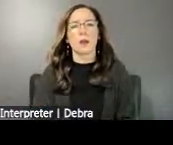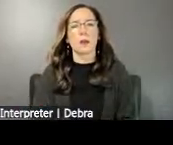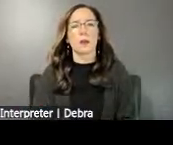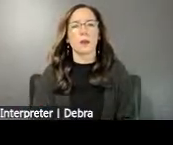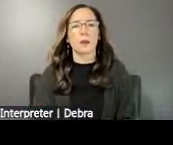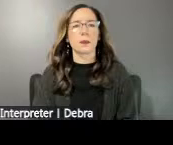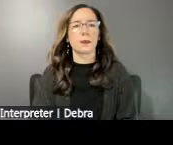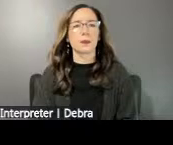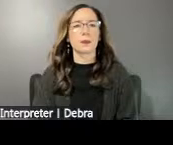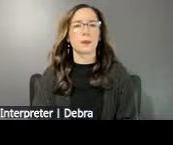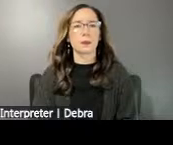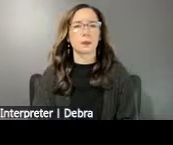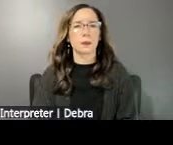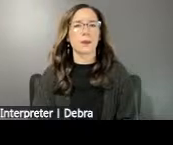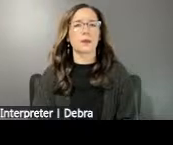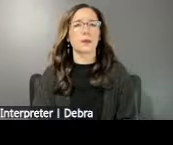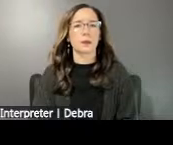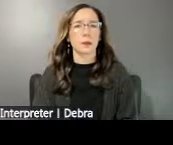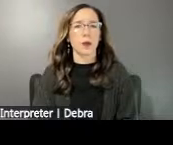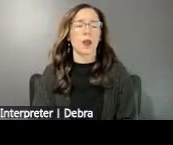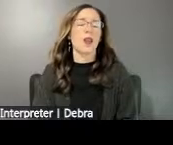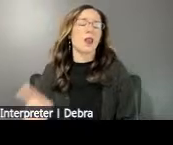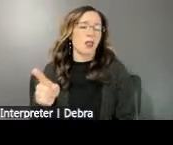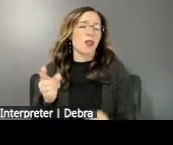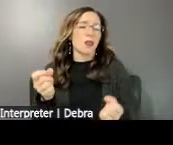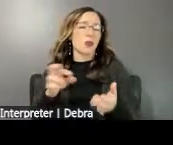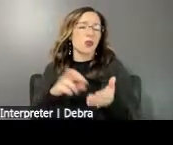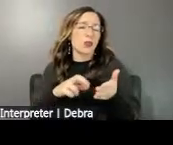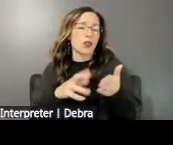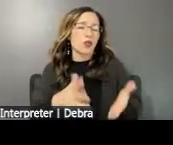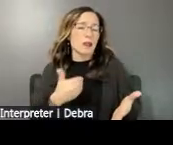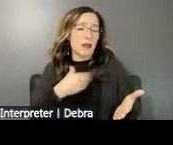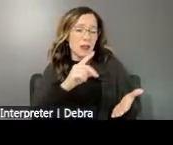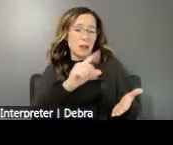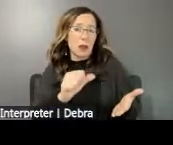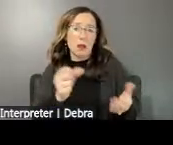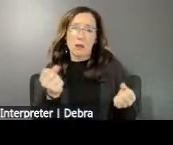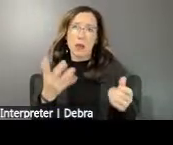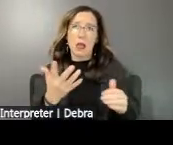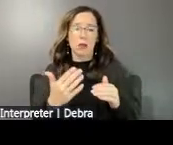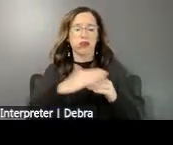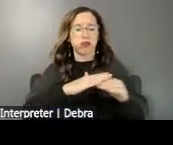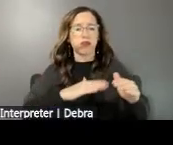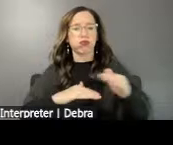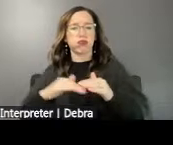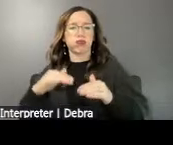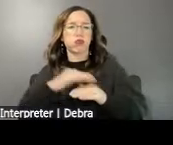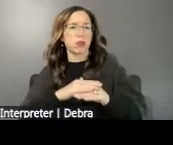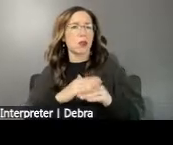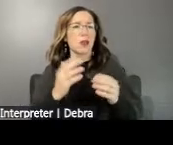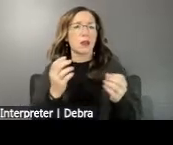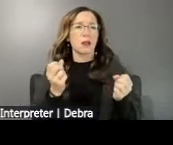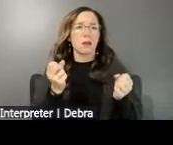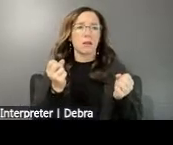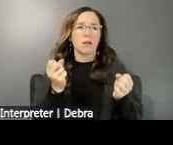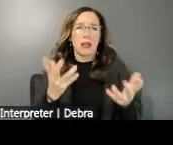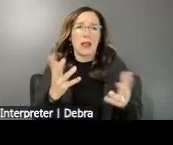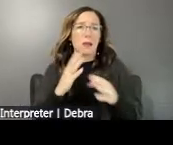there's many layers, many barriers to being part of the research enterprise, and